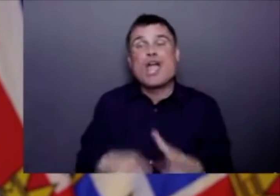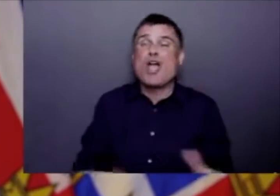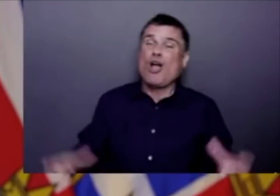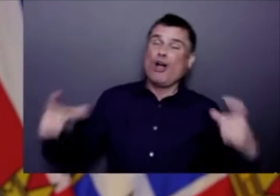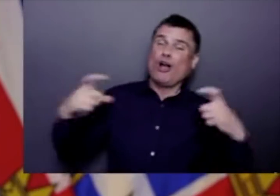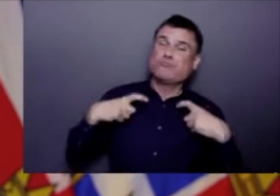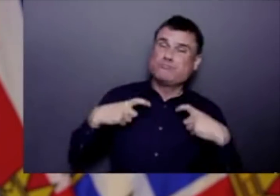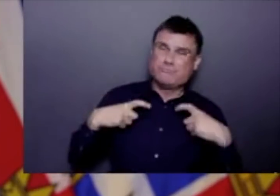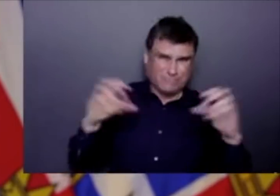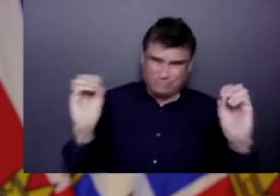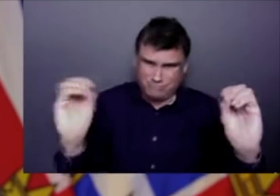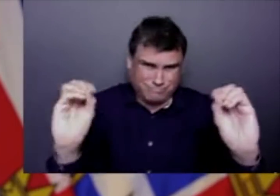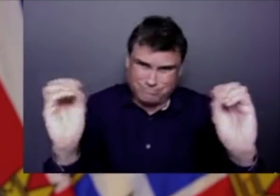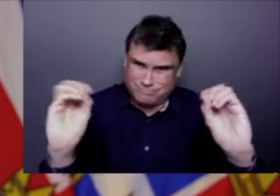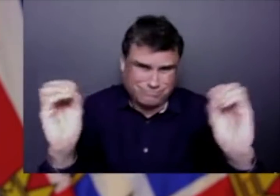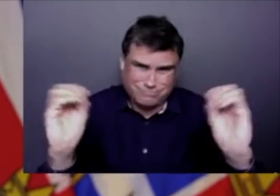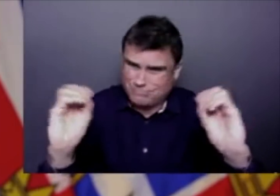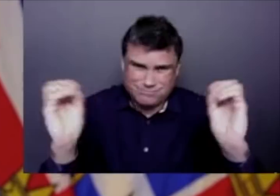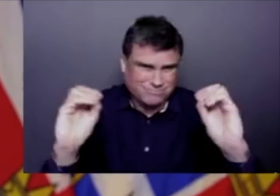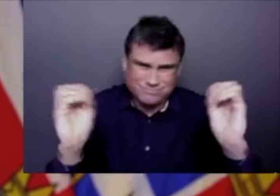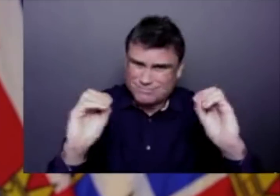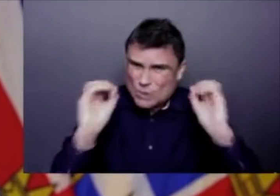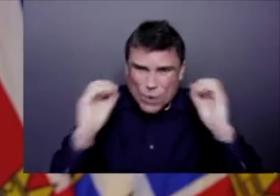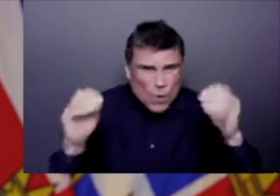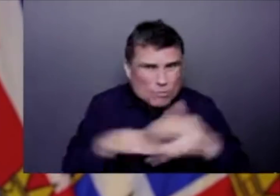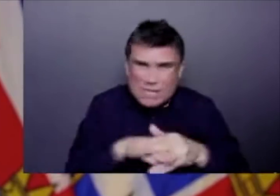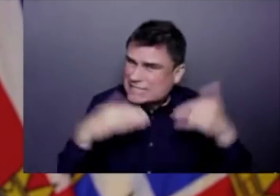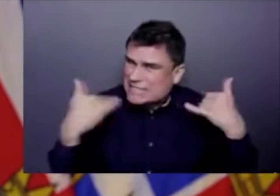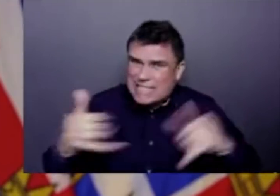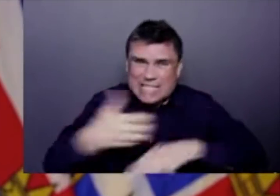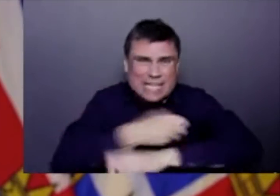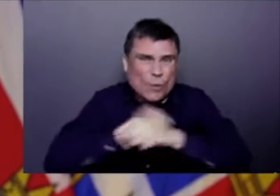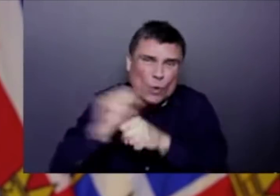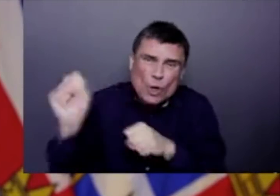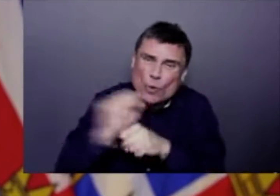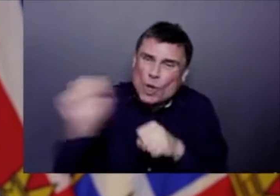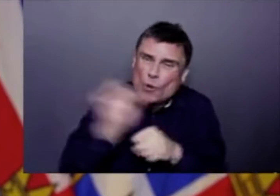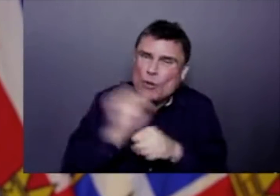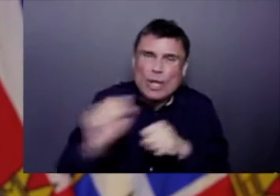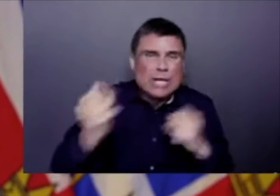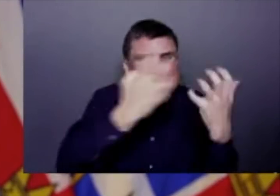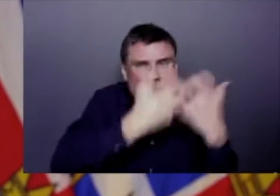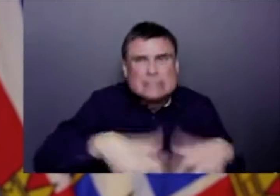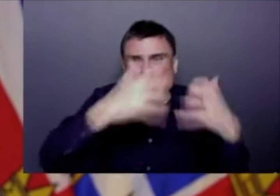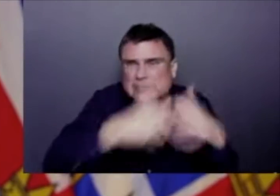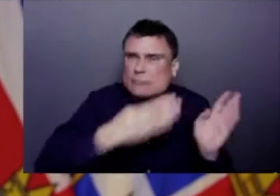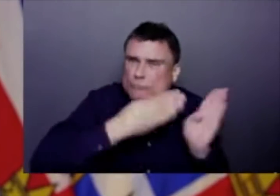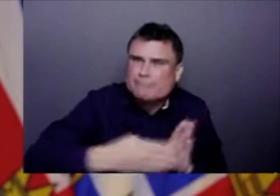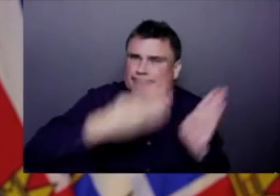we can into as many people safely and efficiently this week. Follow-up, Richard?